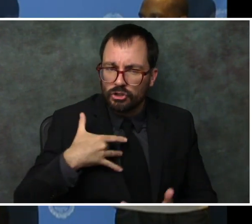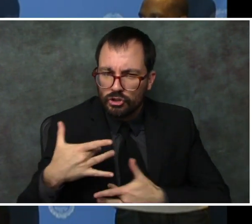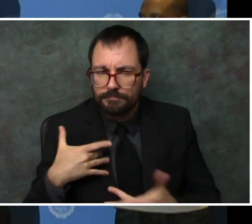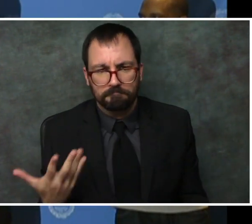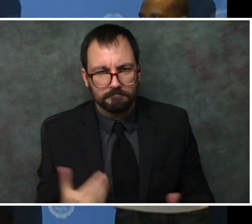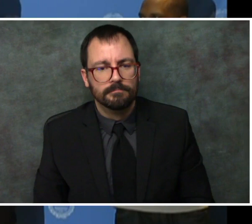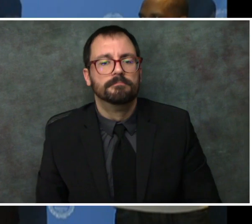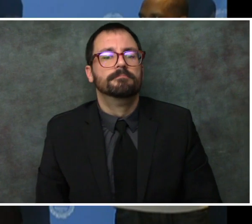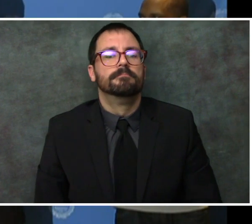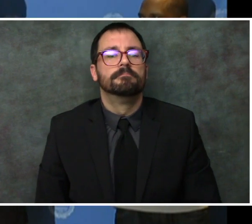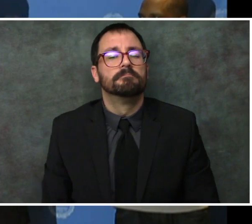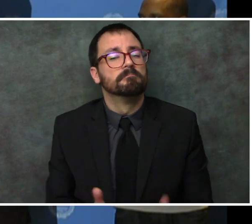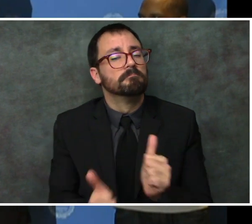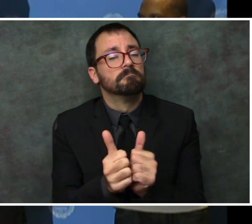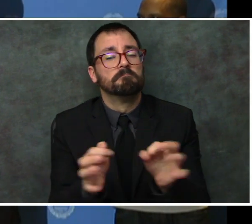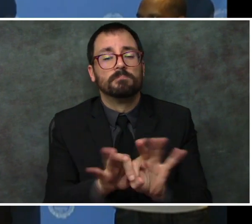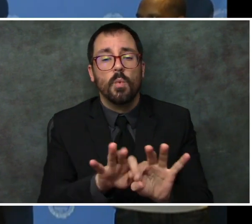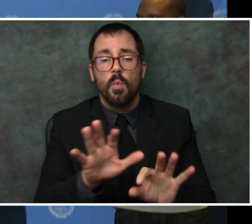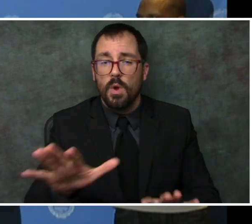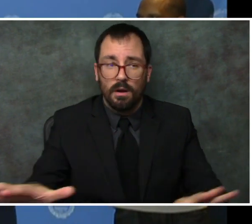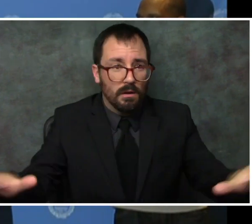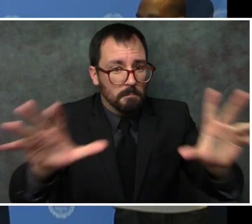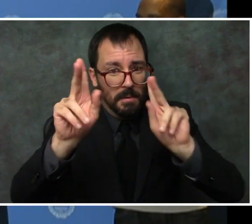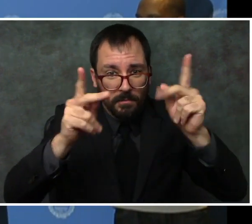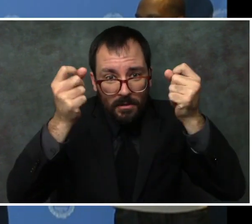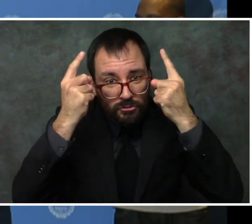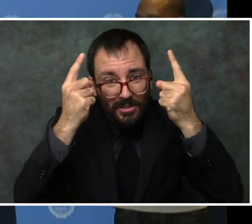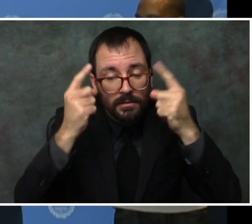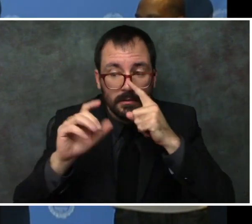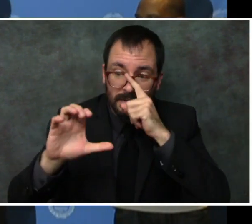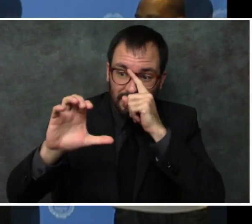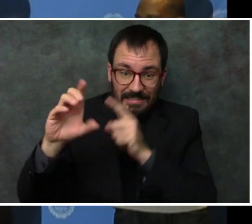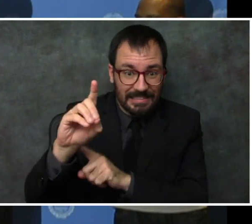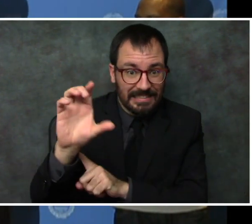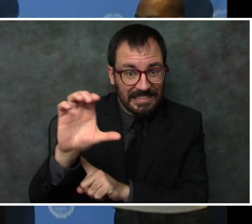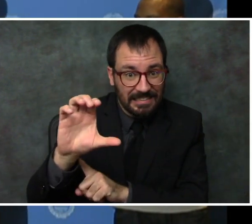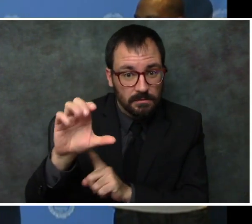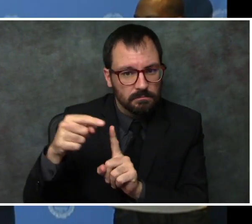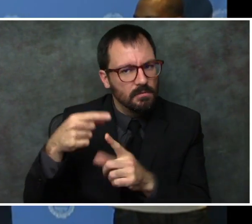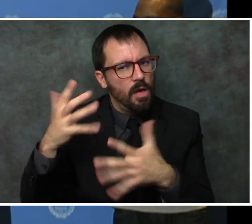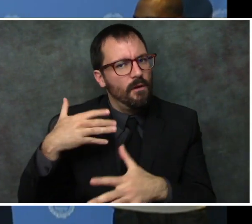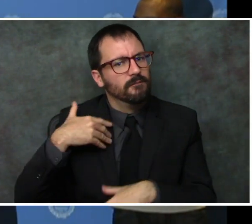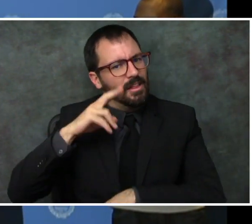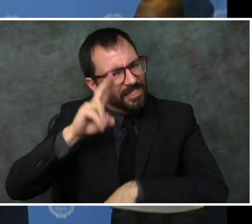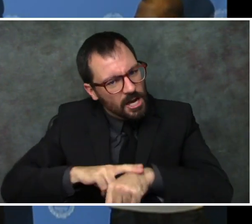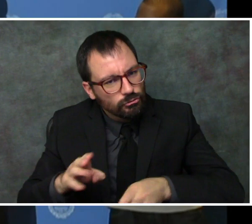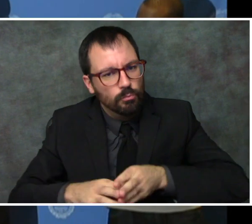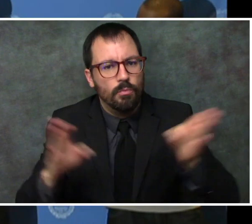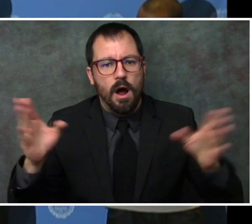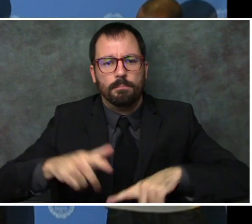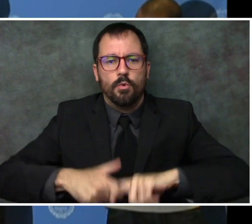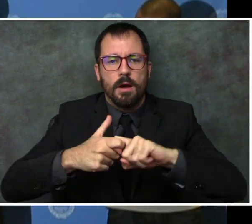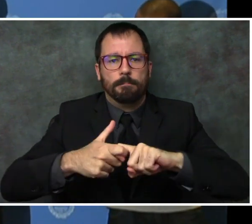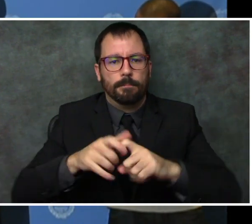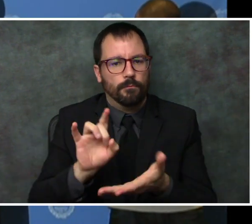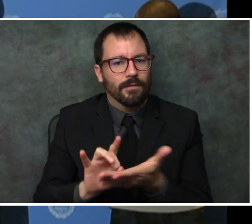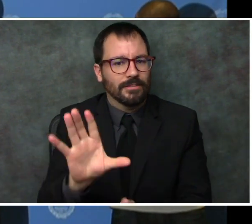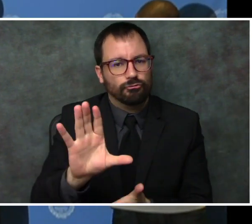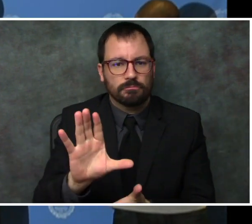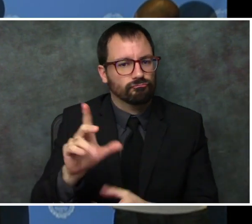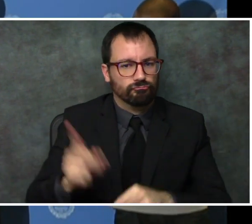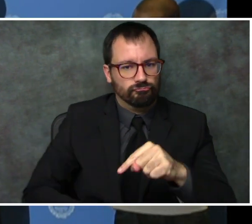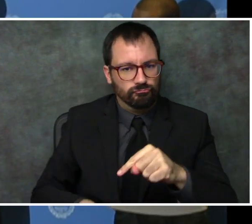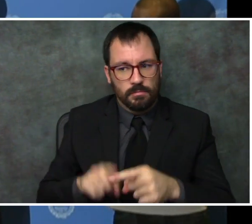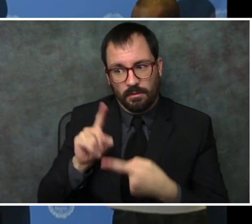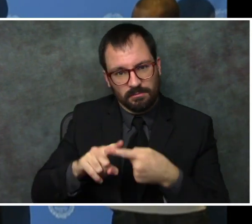national moratorium in place until the end of this year. Tenants need to fill out a form and give a signed copy to their landlord to